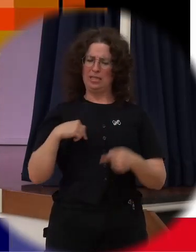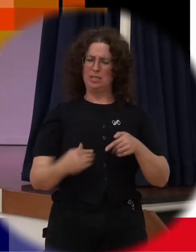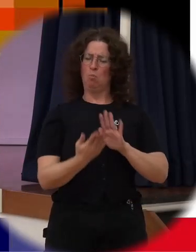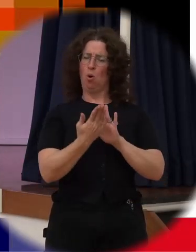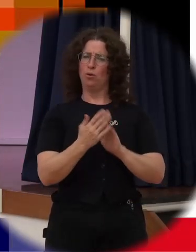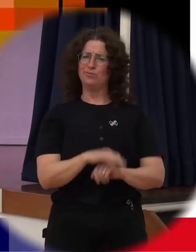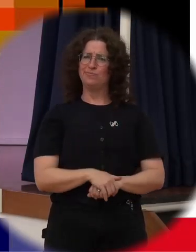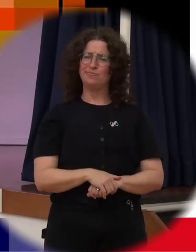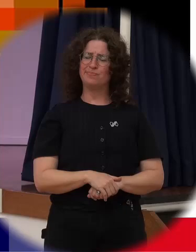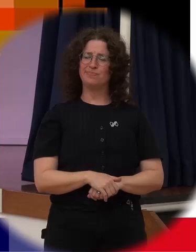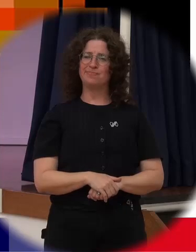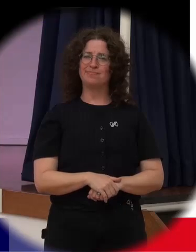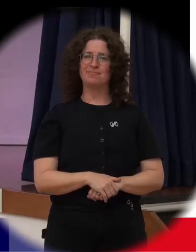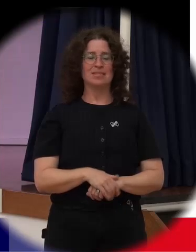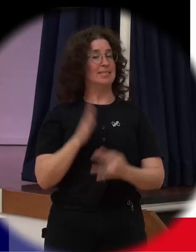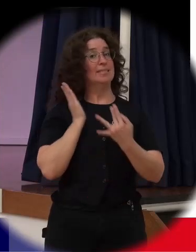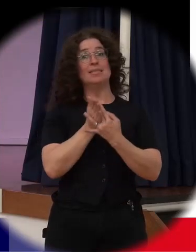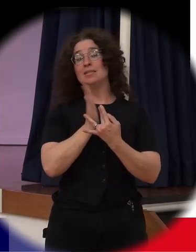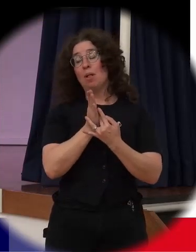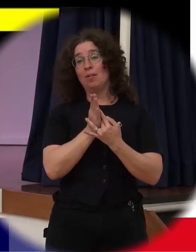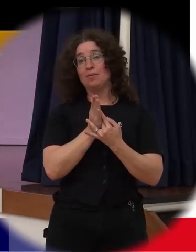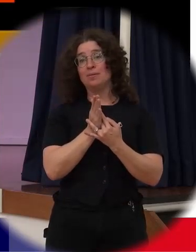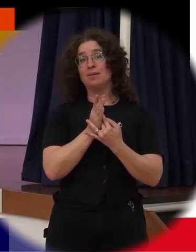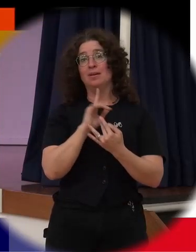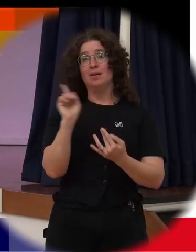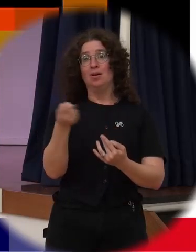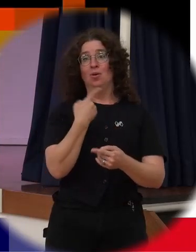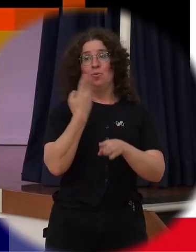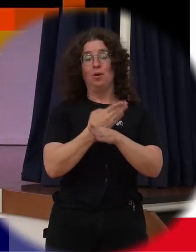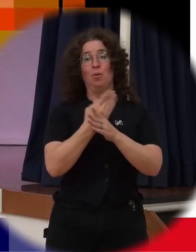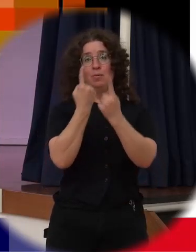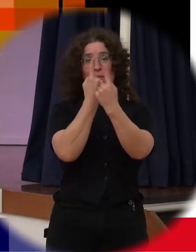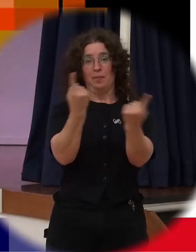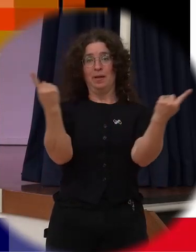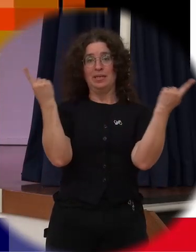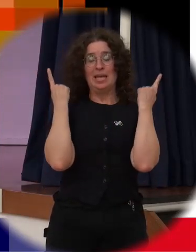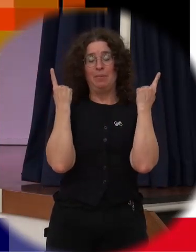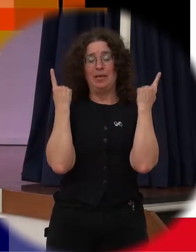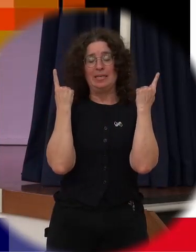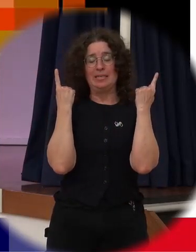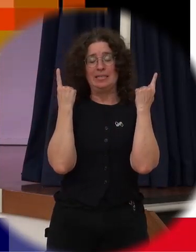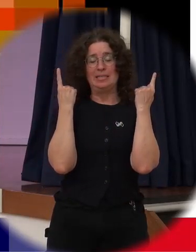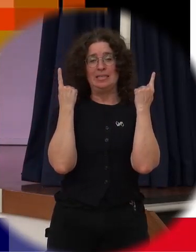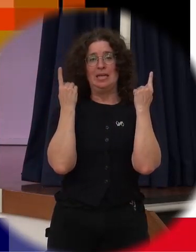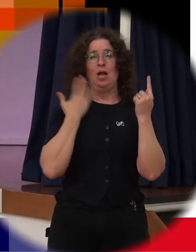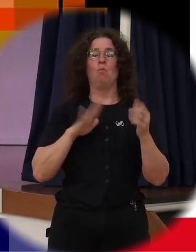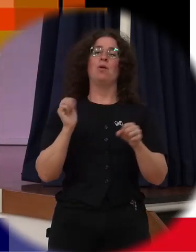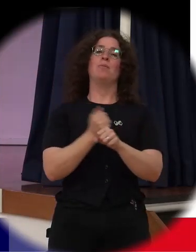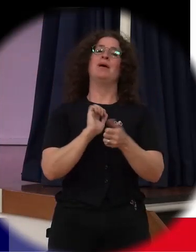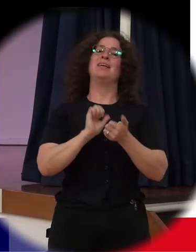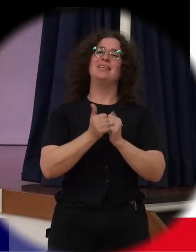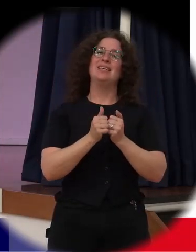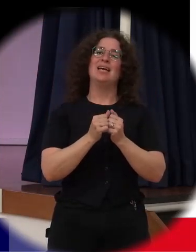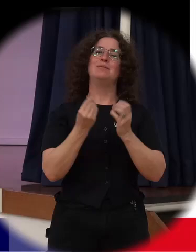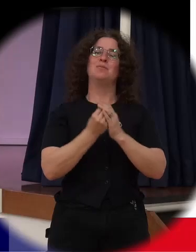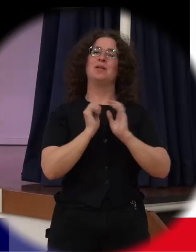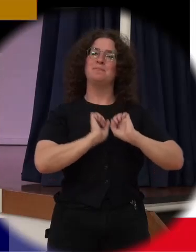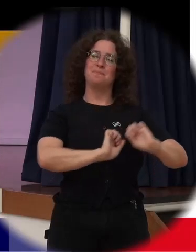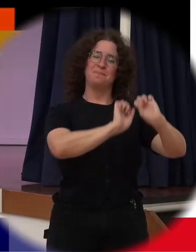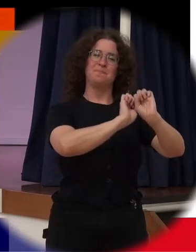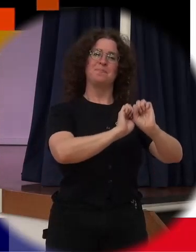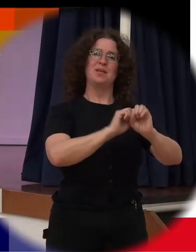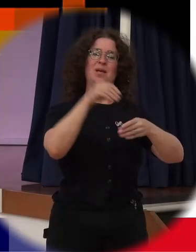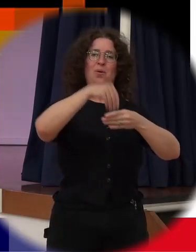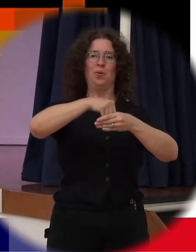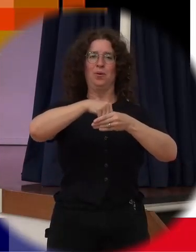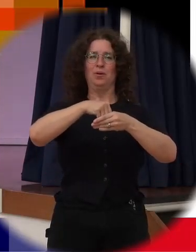LoFi? It's accessible. We work with academics a lot to get their learning content, and we want to build the games in line with the content.